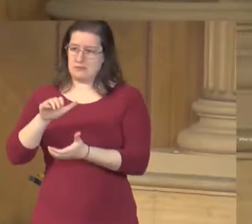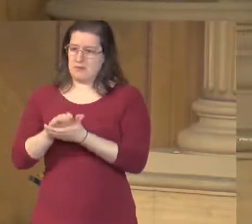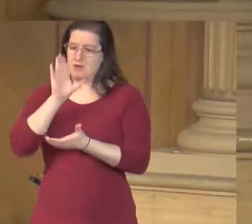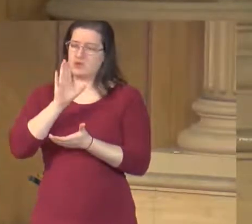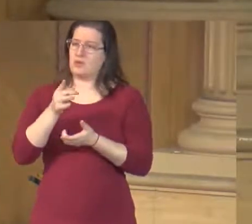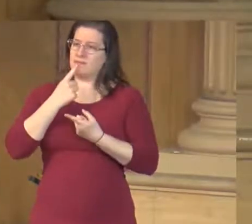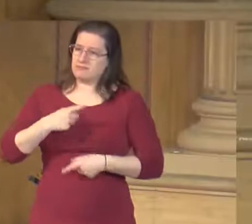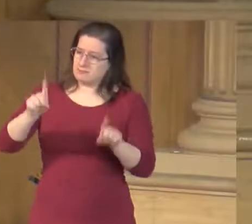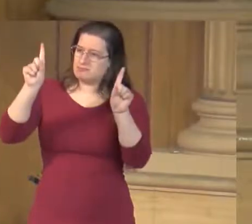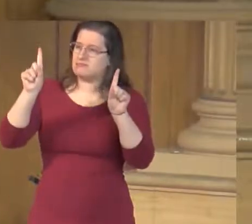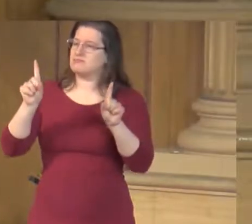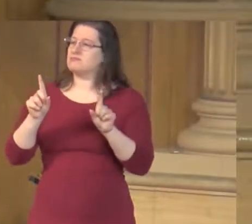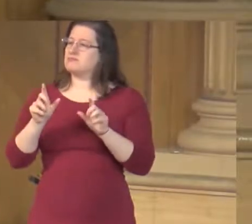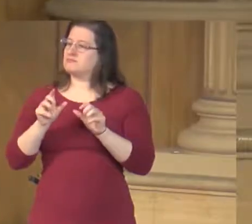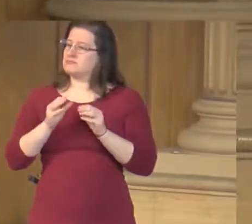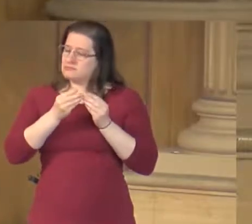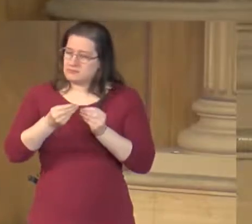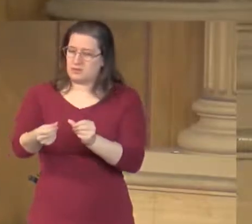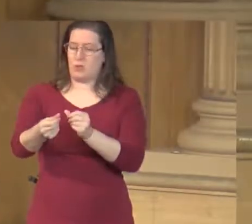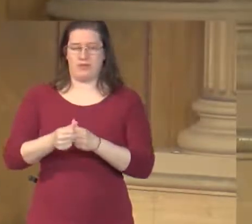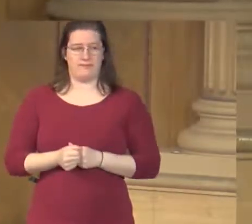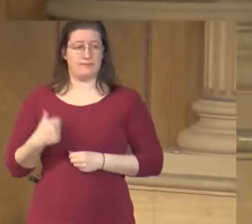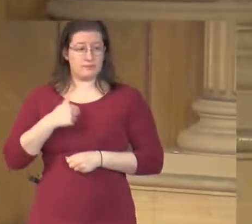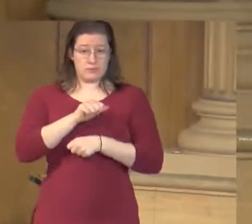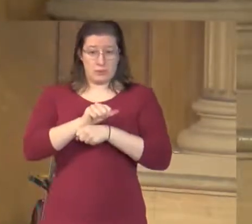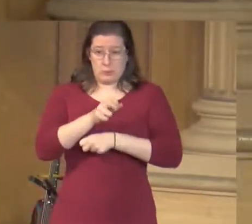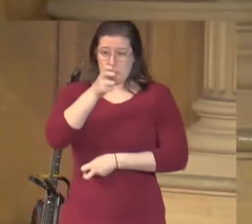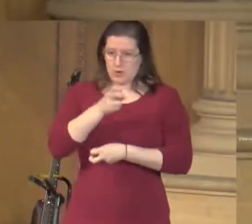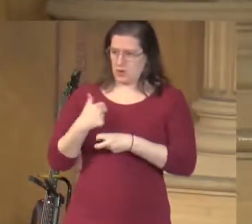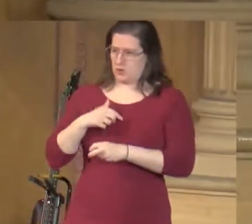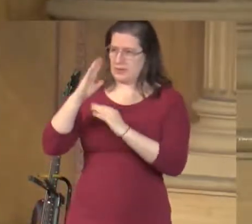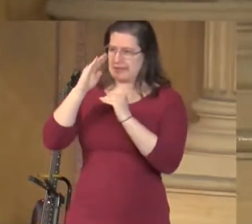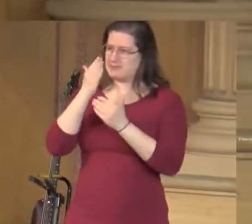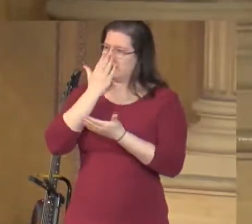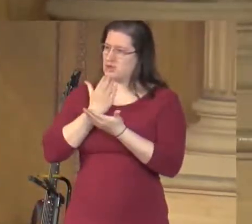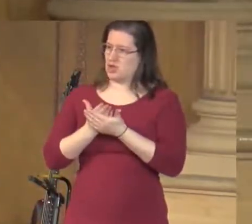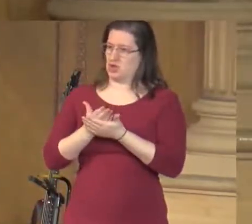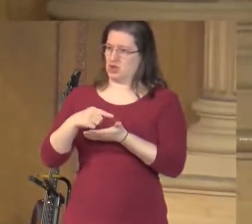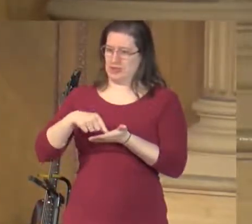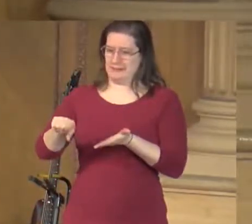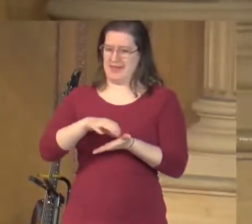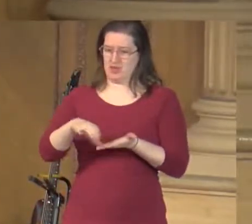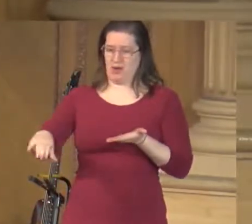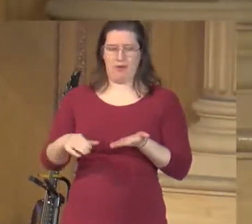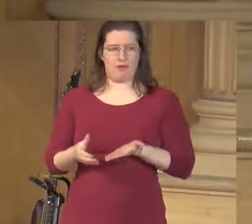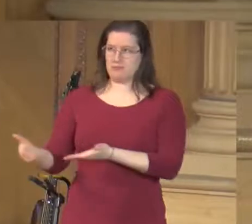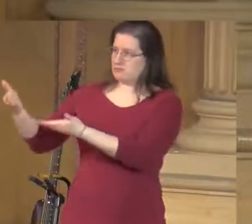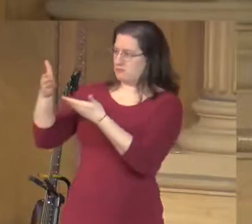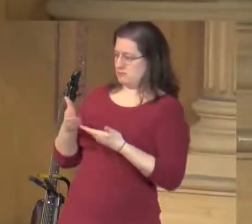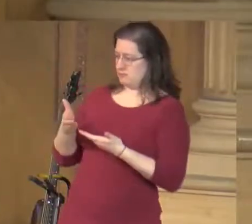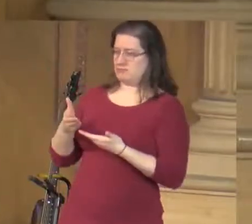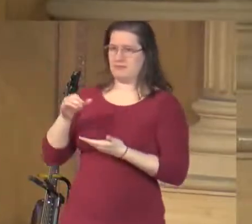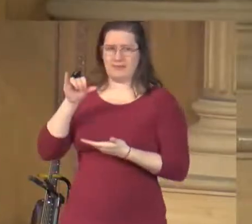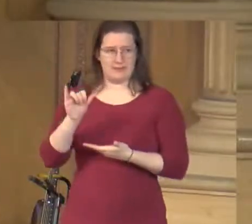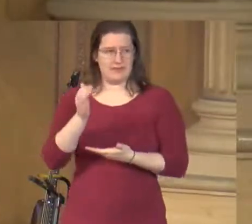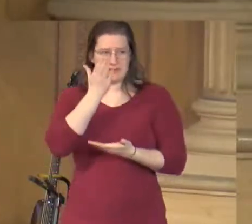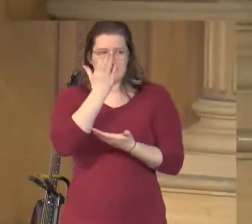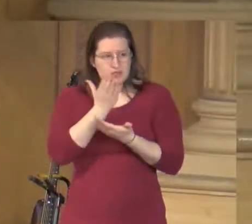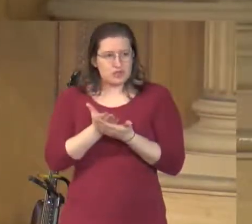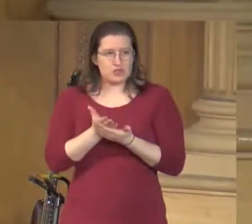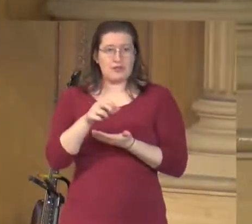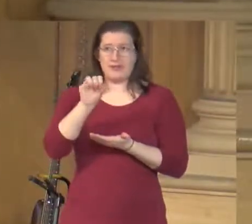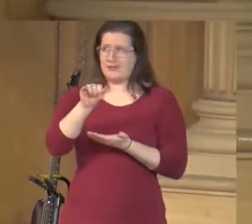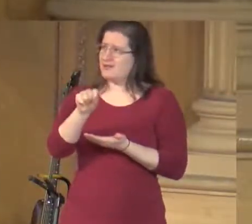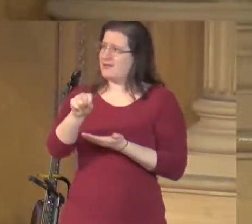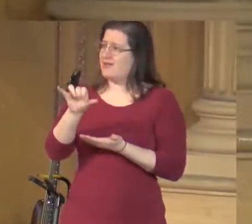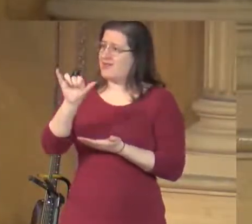We work hard expecting to bring home a good paycheck, and that's all God-blessed, God-ordained activity. And that law of sowing and reaping does